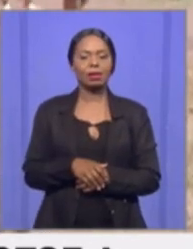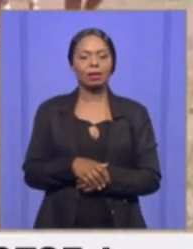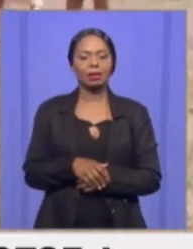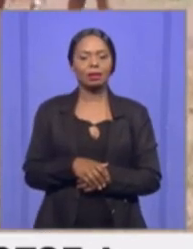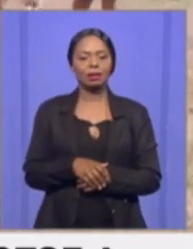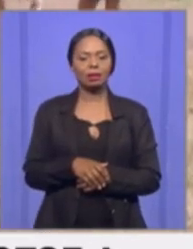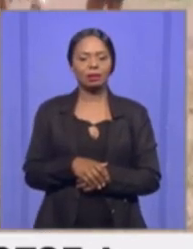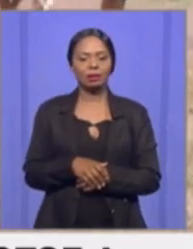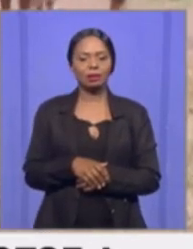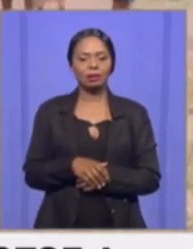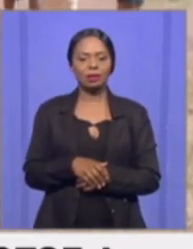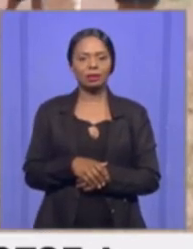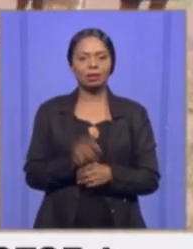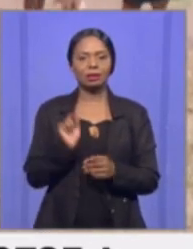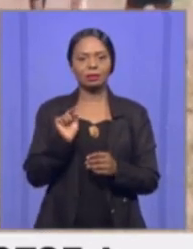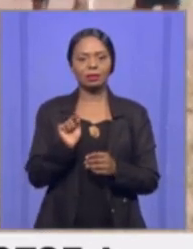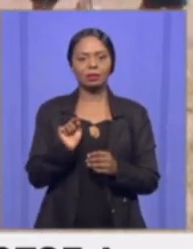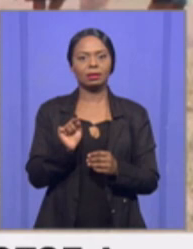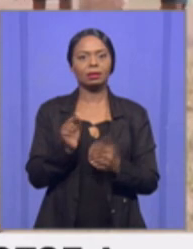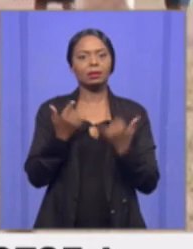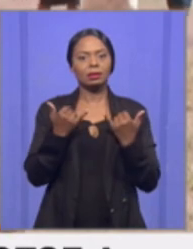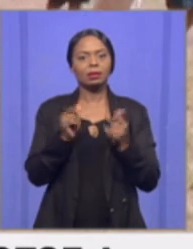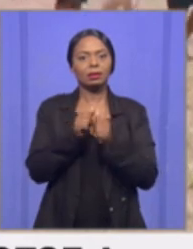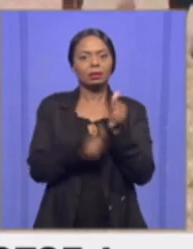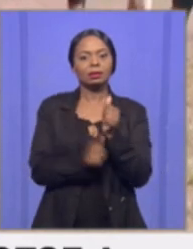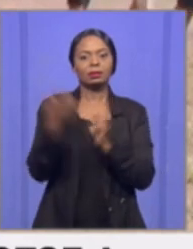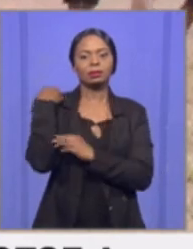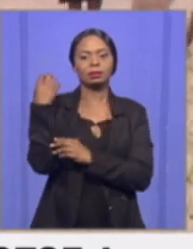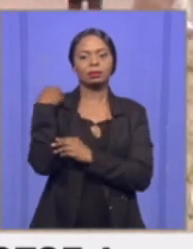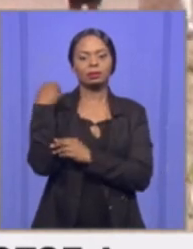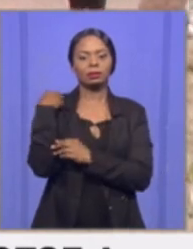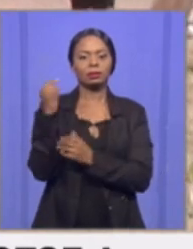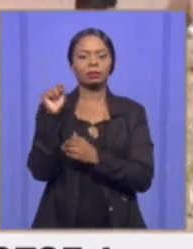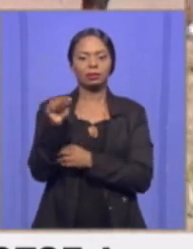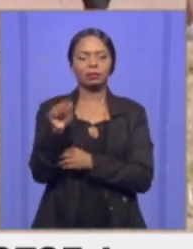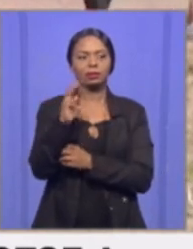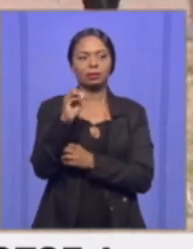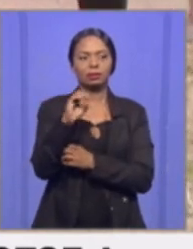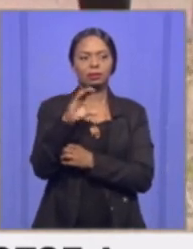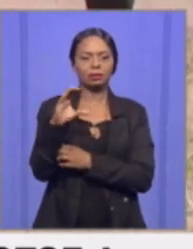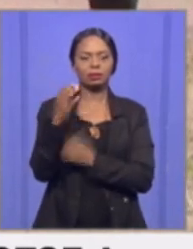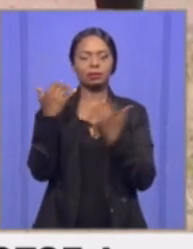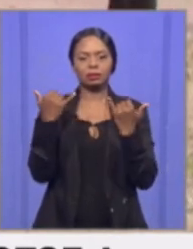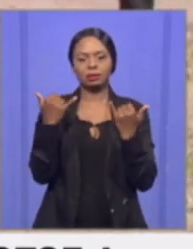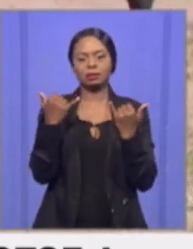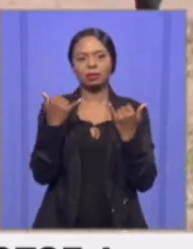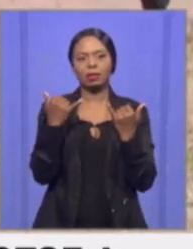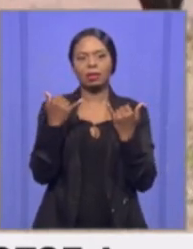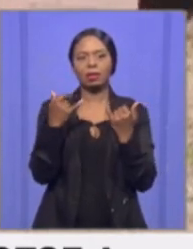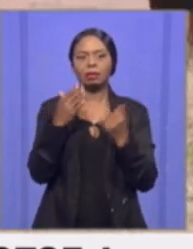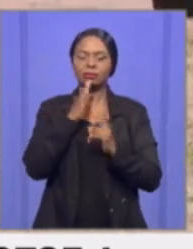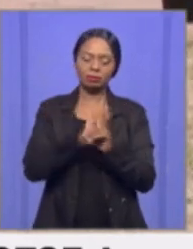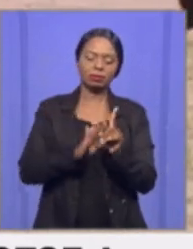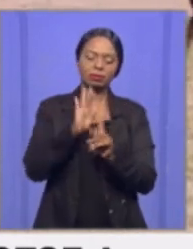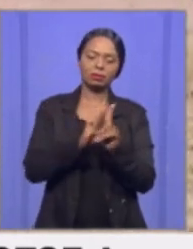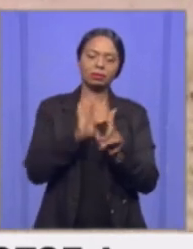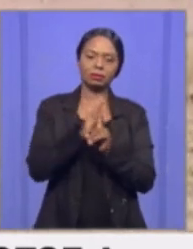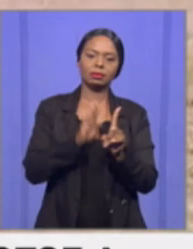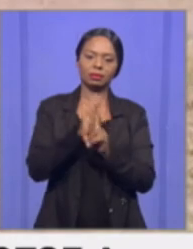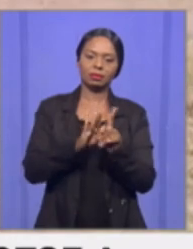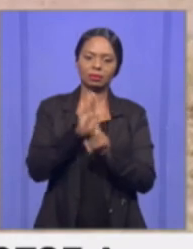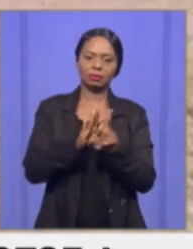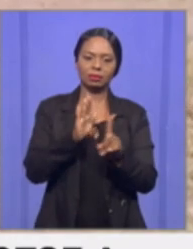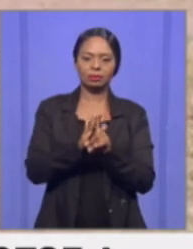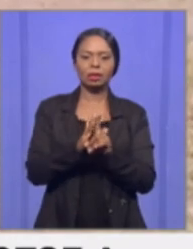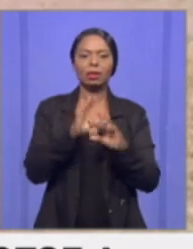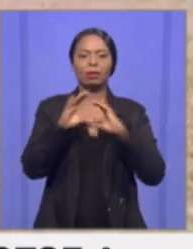ba government ba etla deputy minister ye e leng gona le gone lekgwe le MEC gore e tle e tlo ba consola kapa e tlo relešana